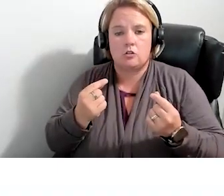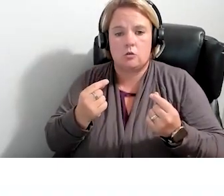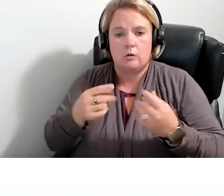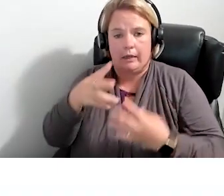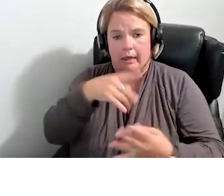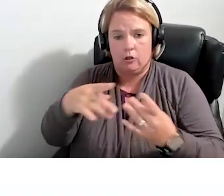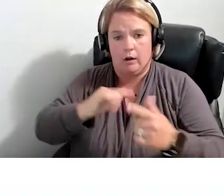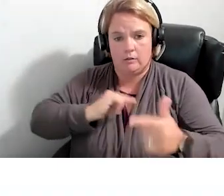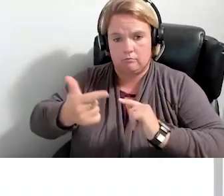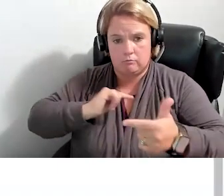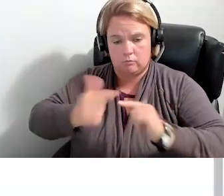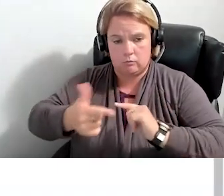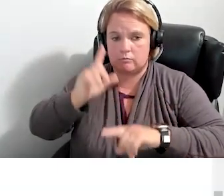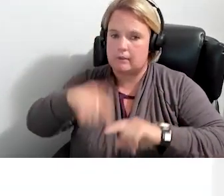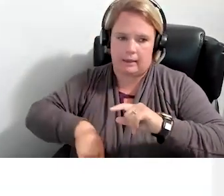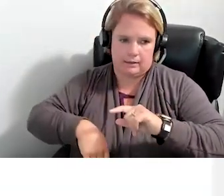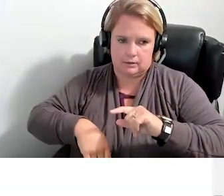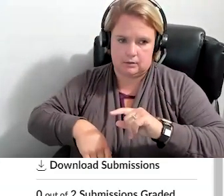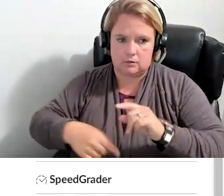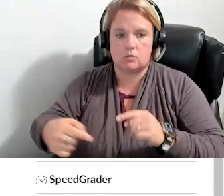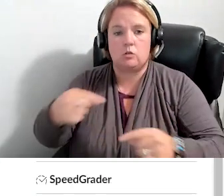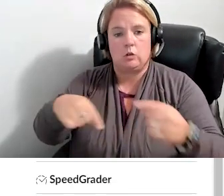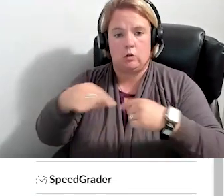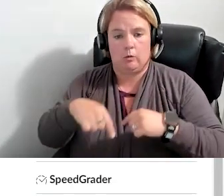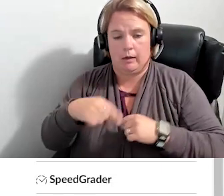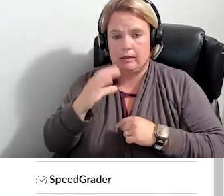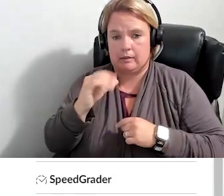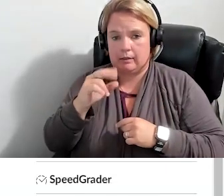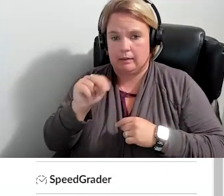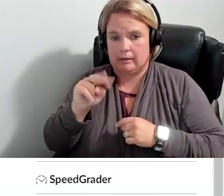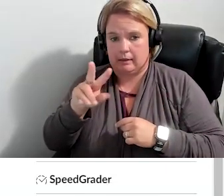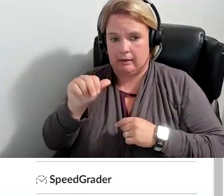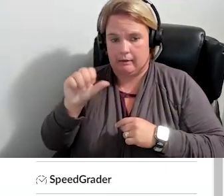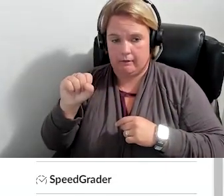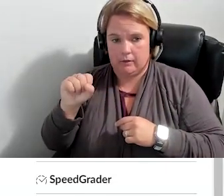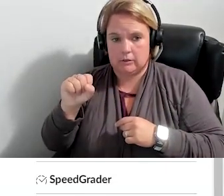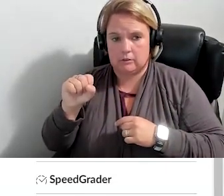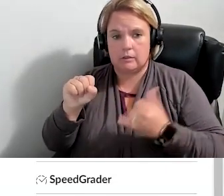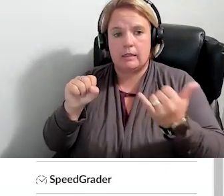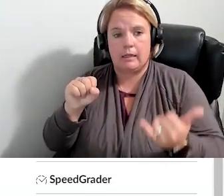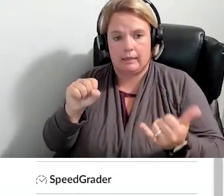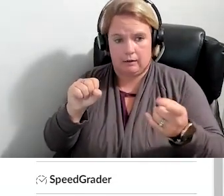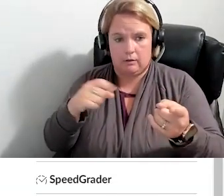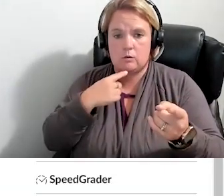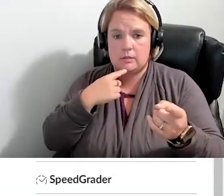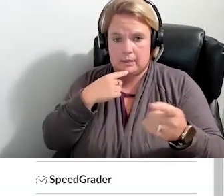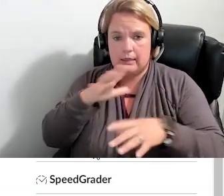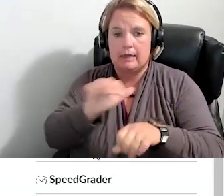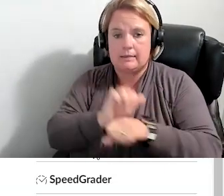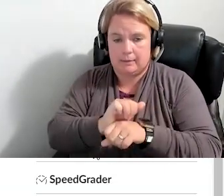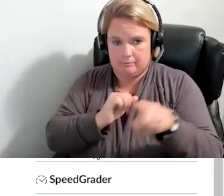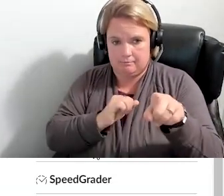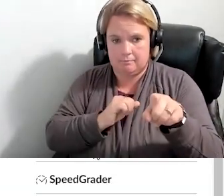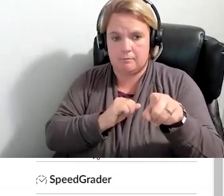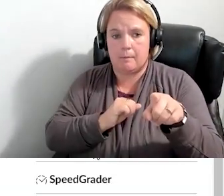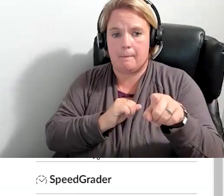chatbot. They go back to Canvas as the instructor can, and now they will have an assignment. That assignment,